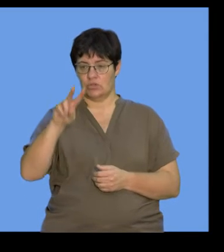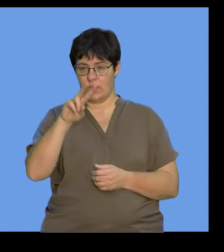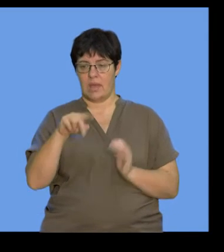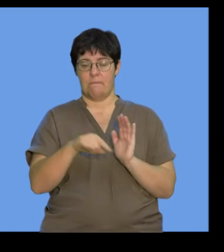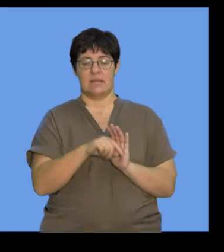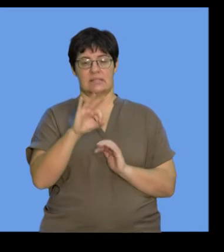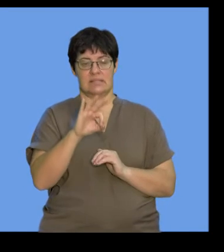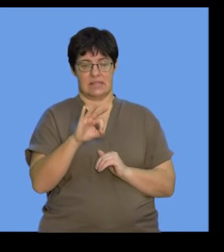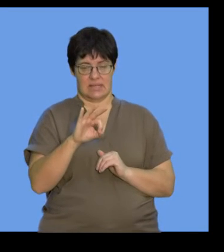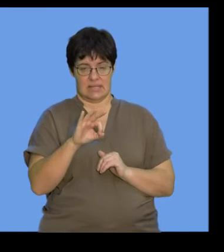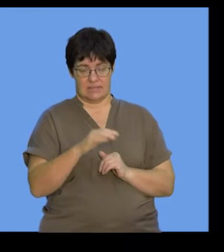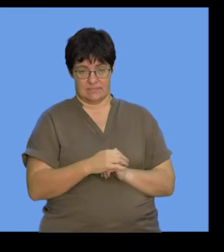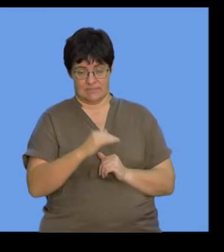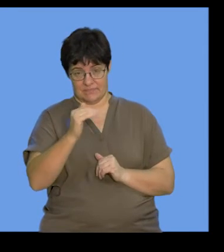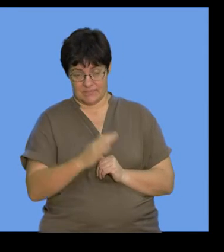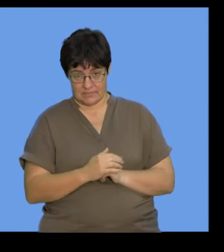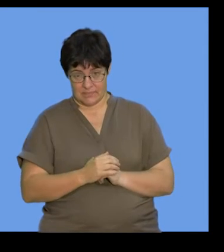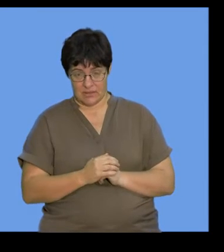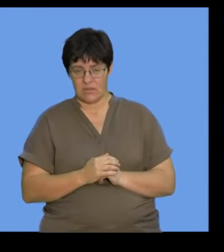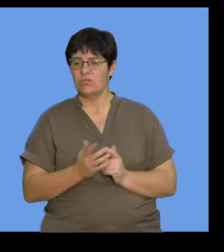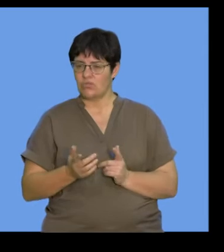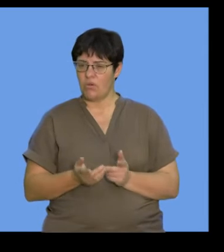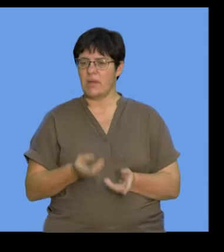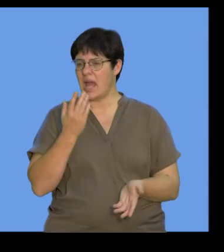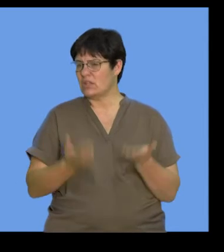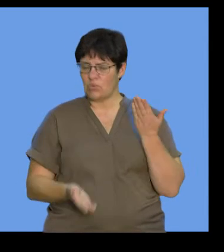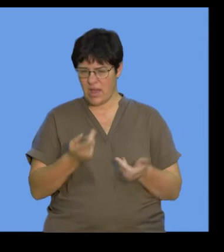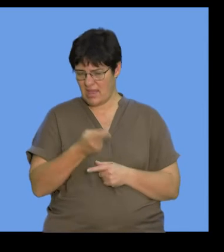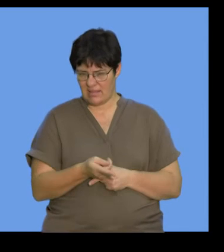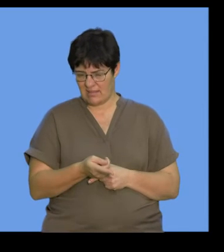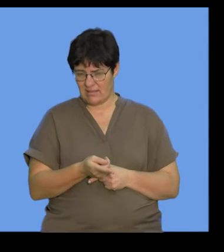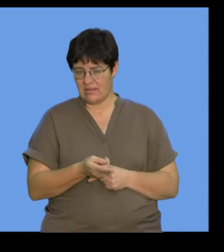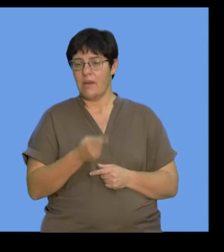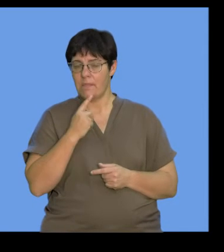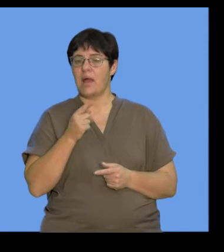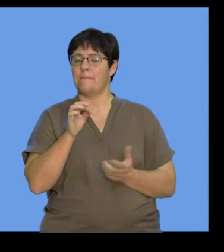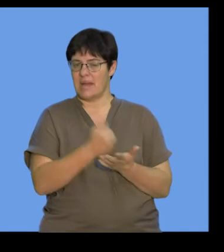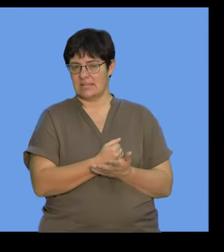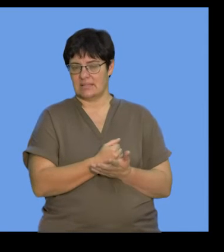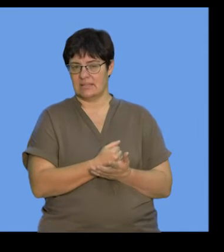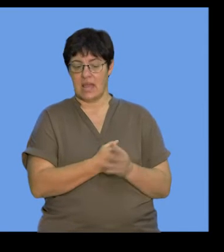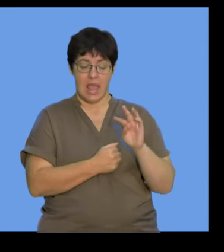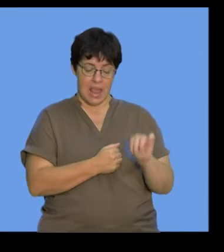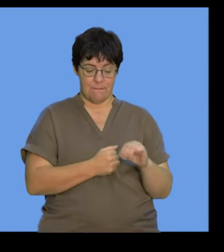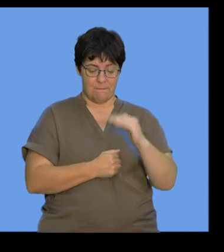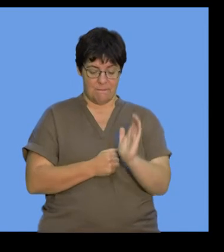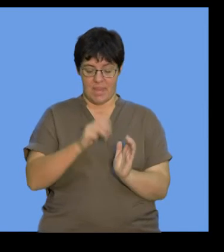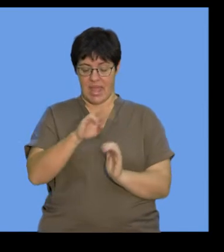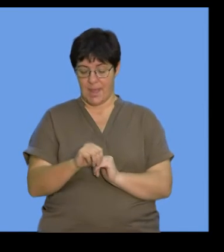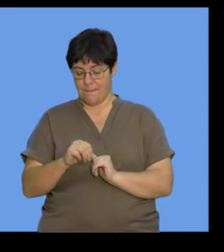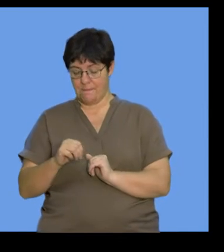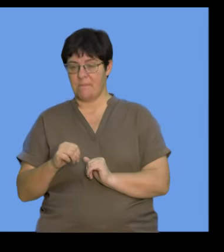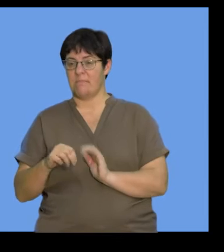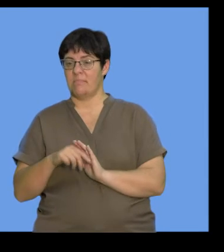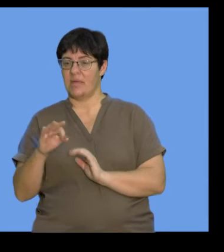was. Guys, remember in maths we are dealing with balance. If you simplify something and you can't take it back to